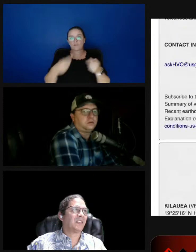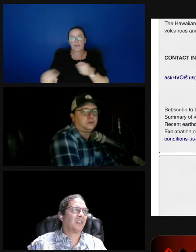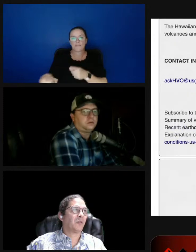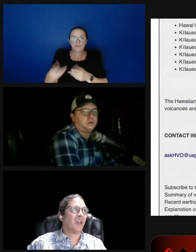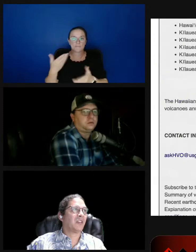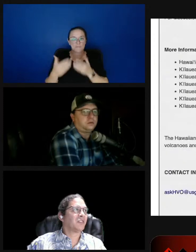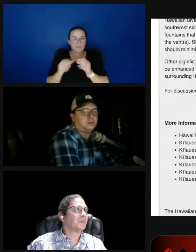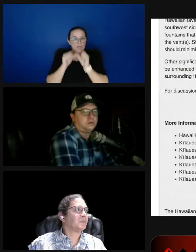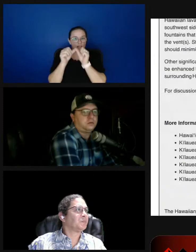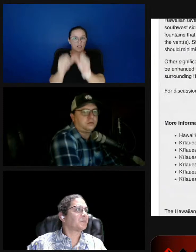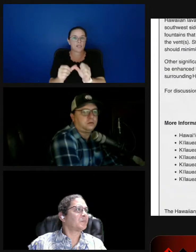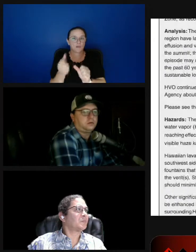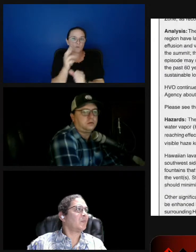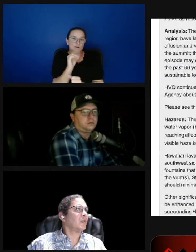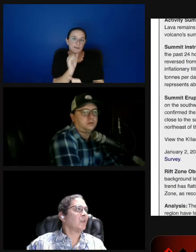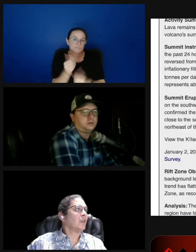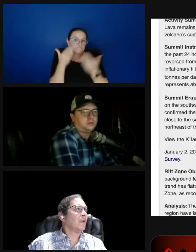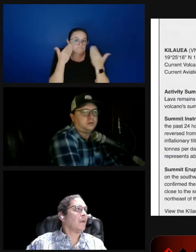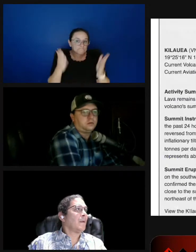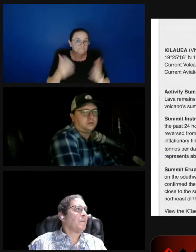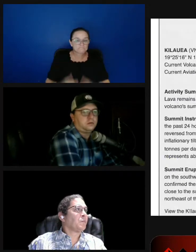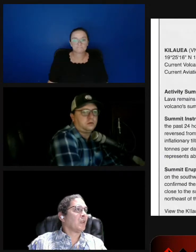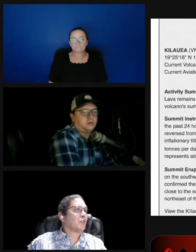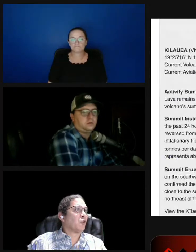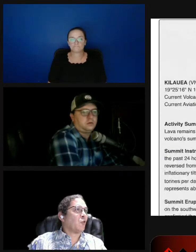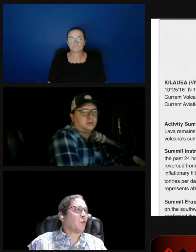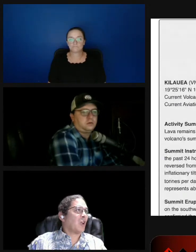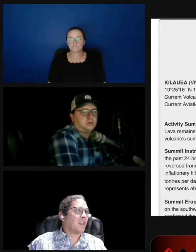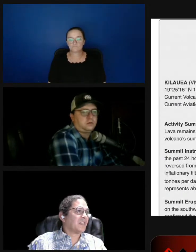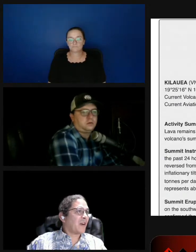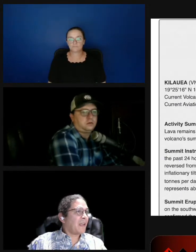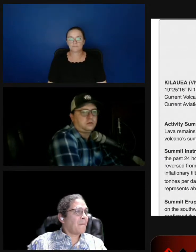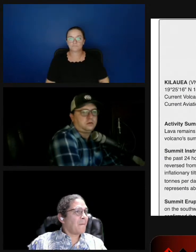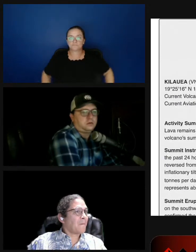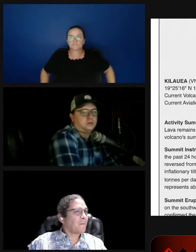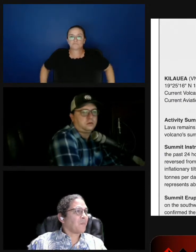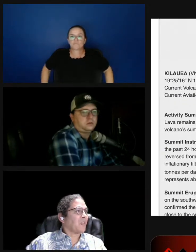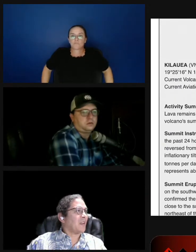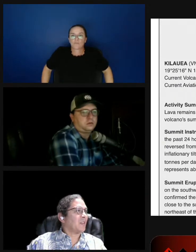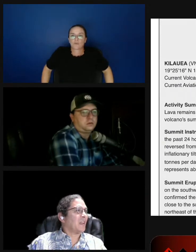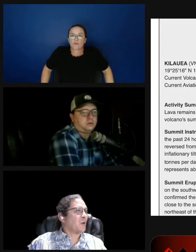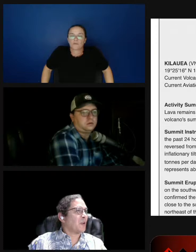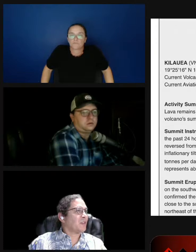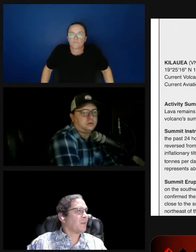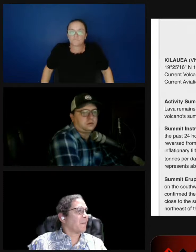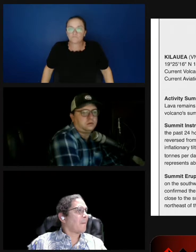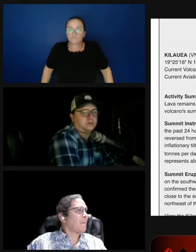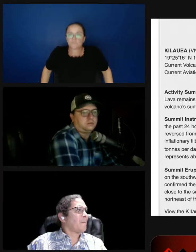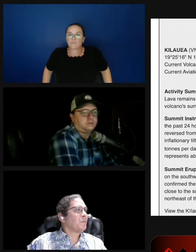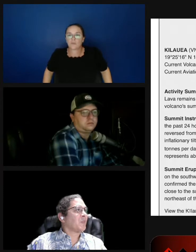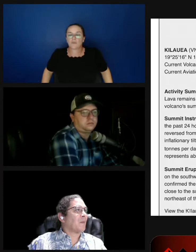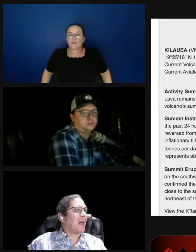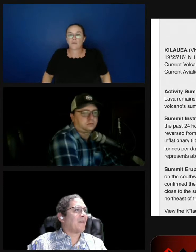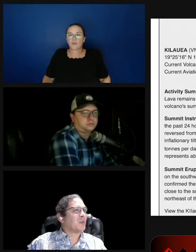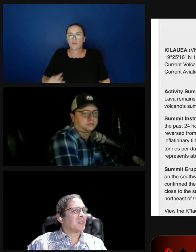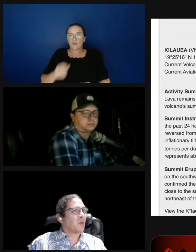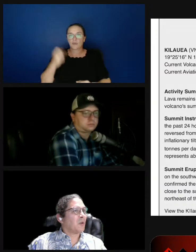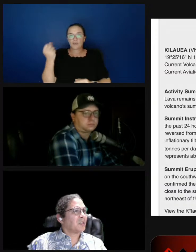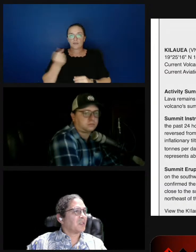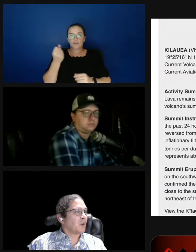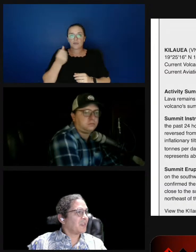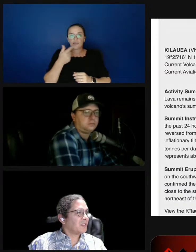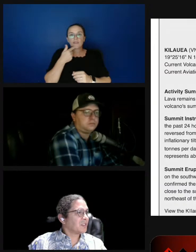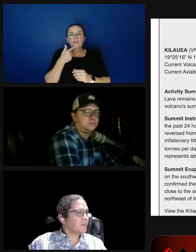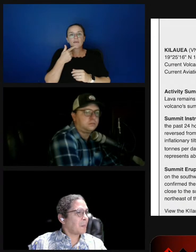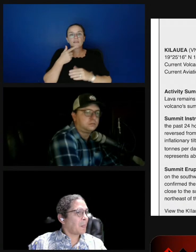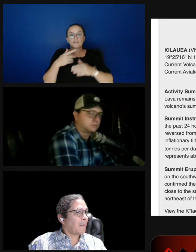longer lasting or not. So on Saturday, they noted lava was still close